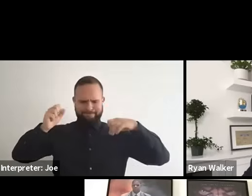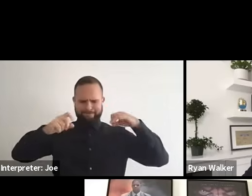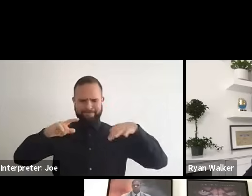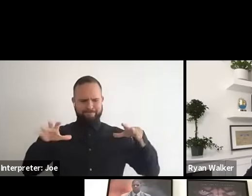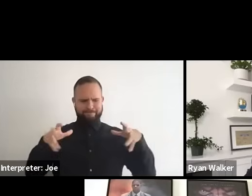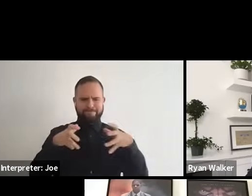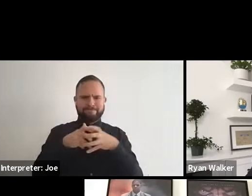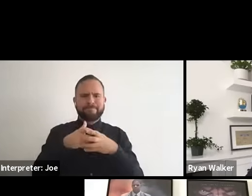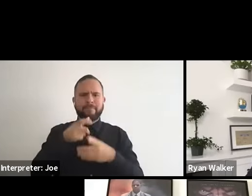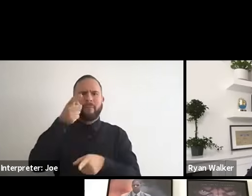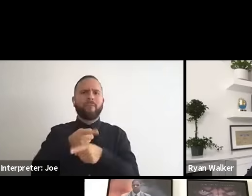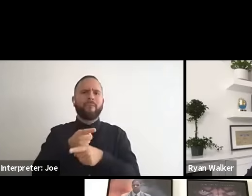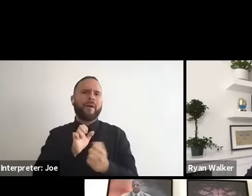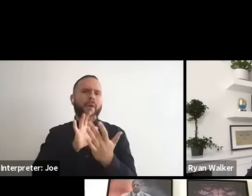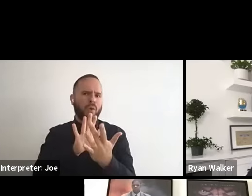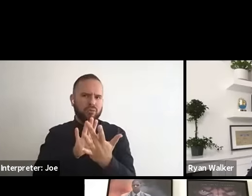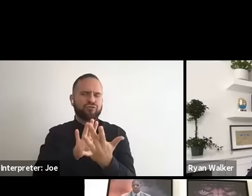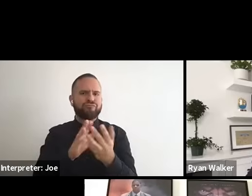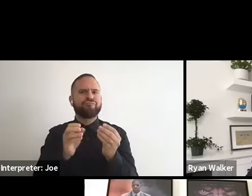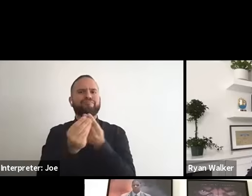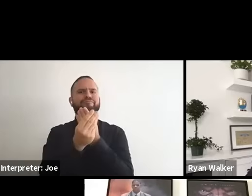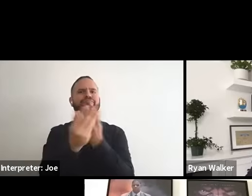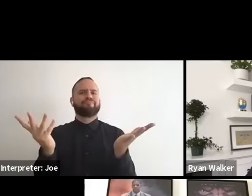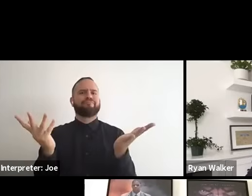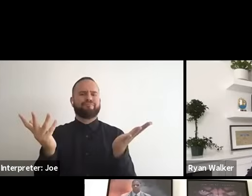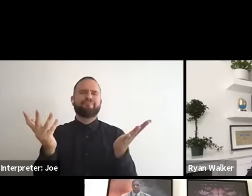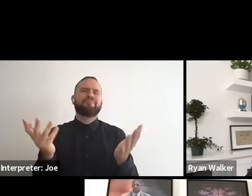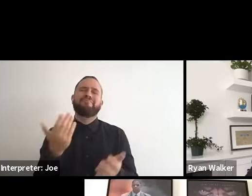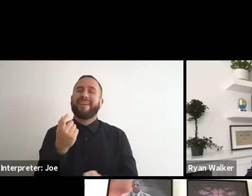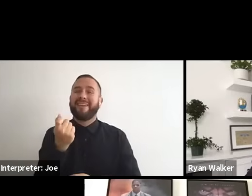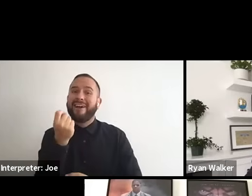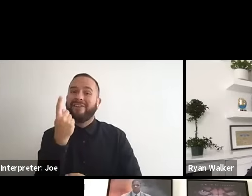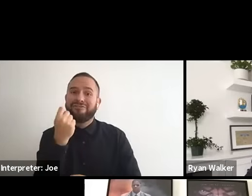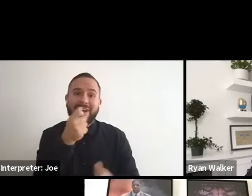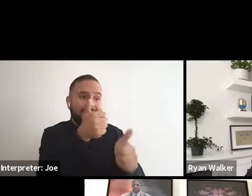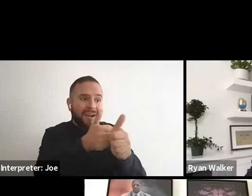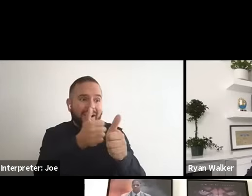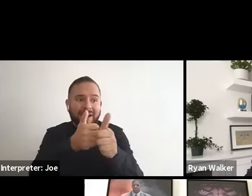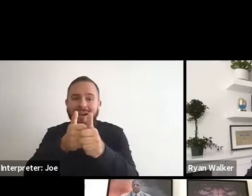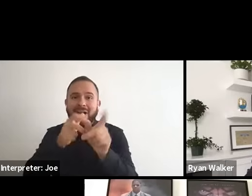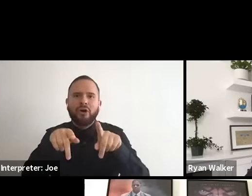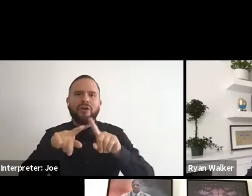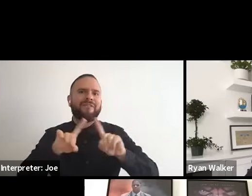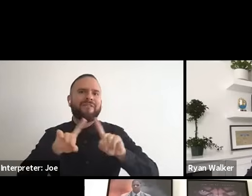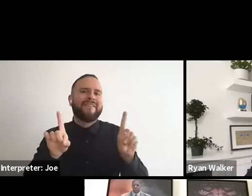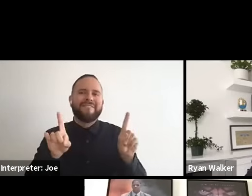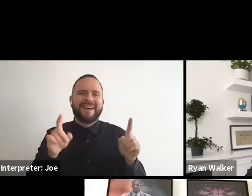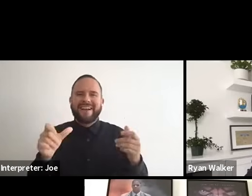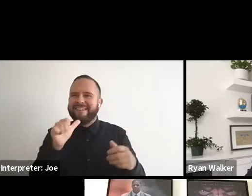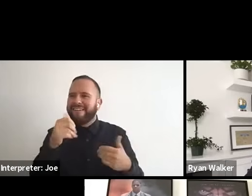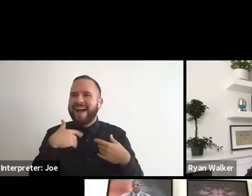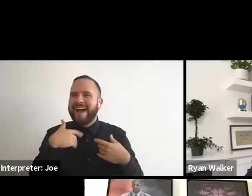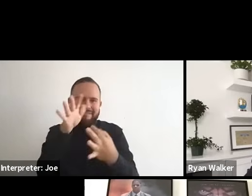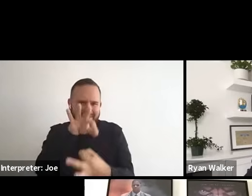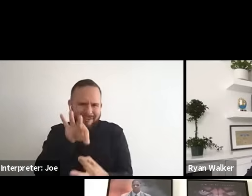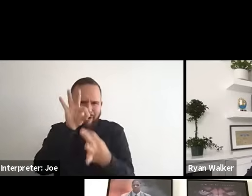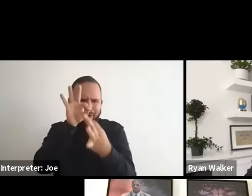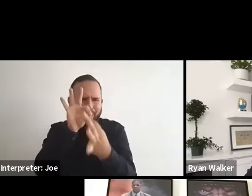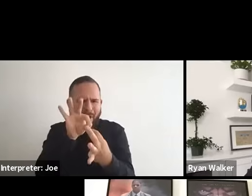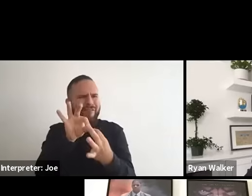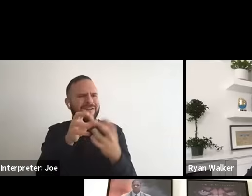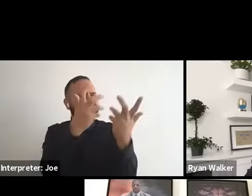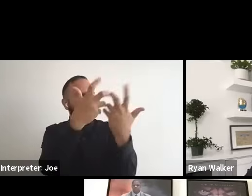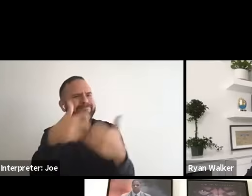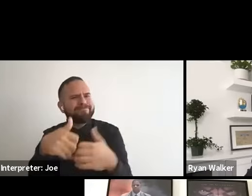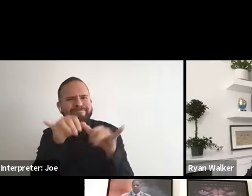it's different. There isn't an algorithm or a formula that you can apply to any crisis situation. It's completely